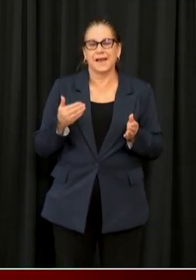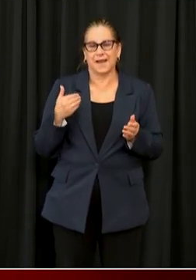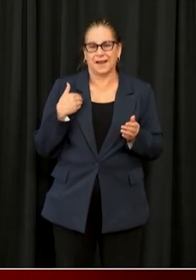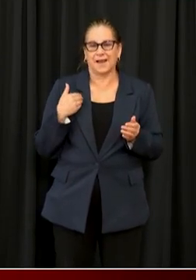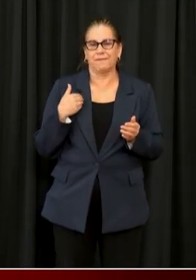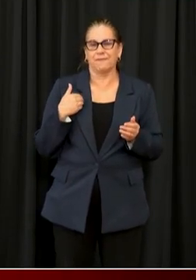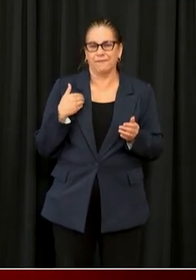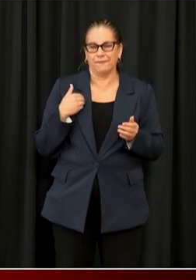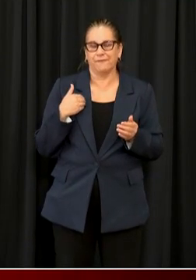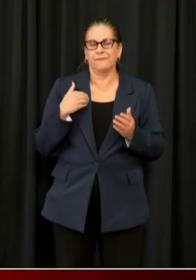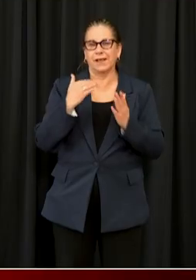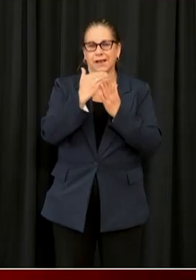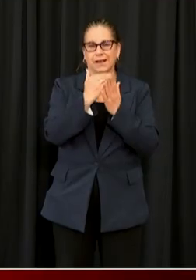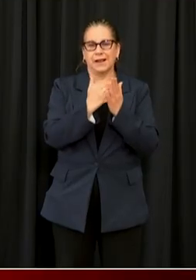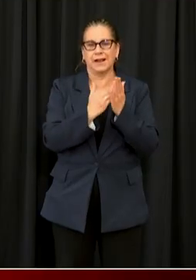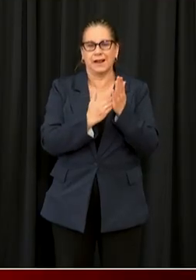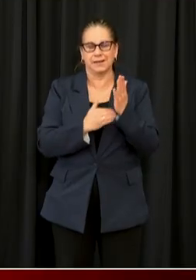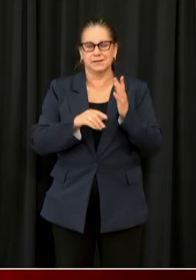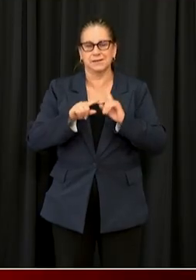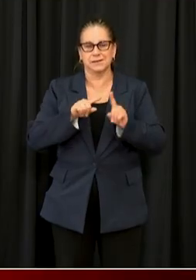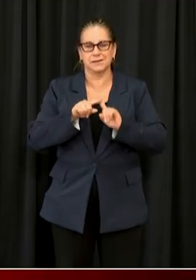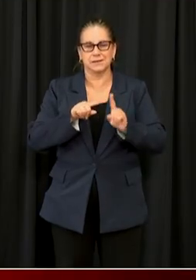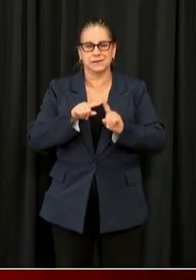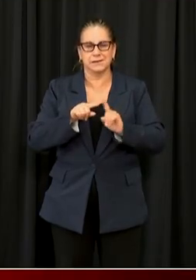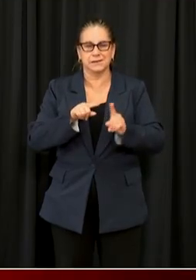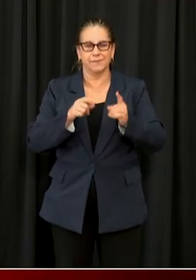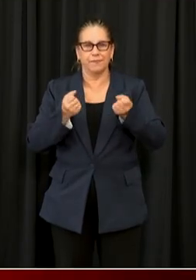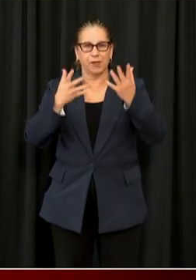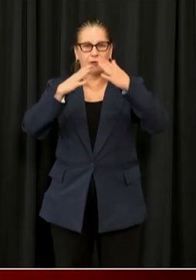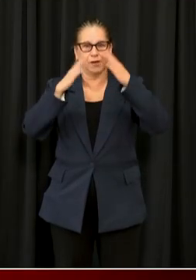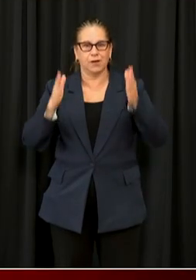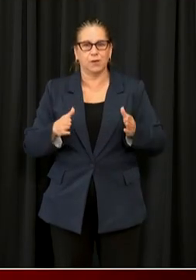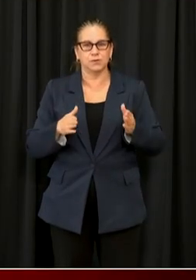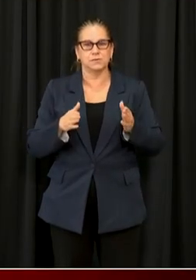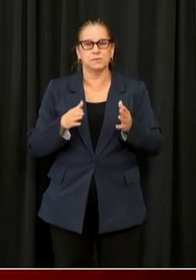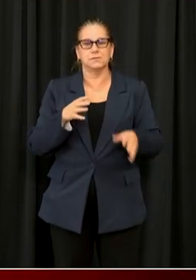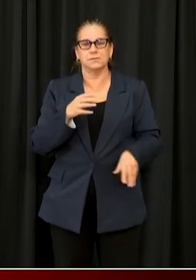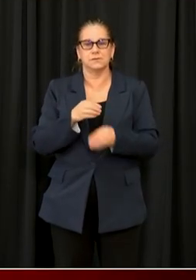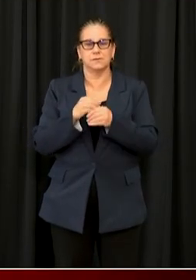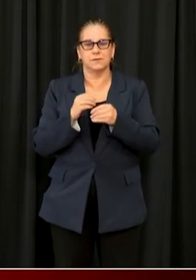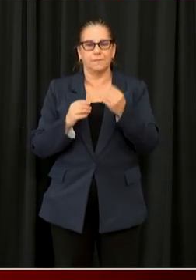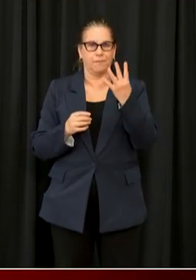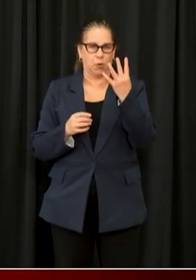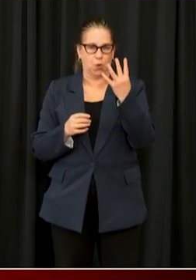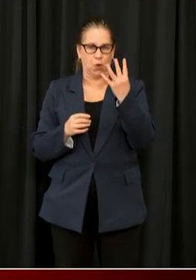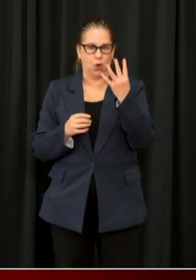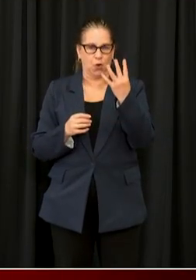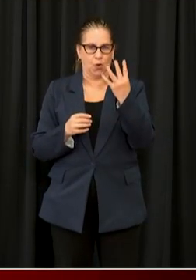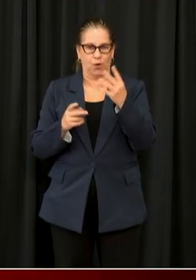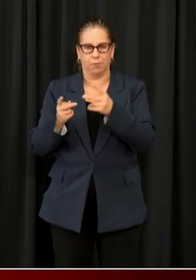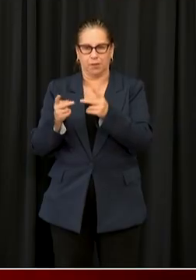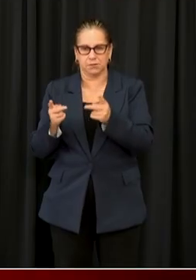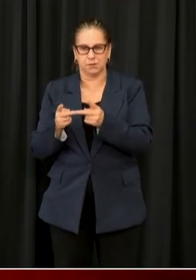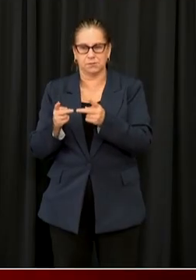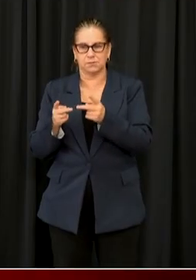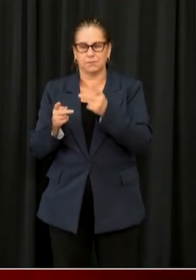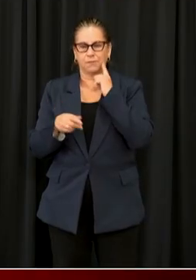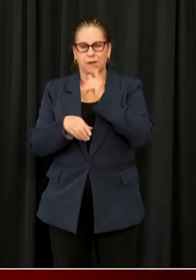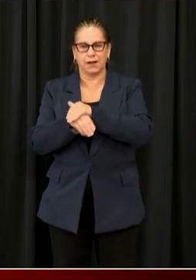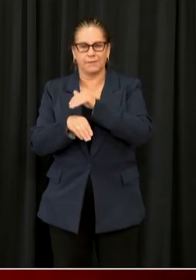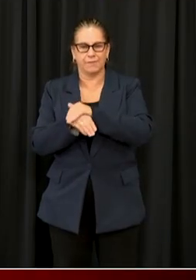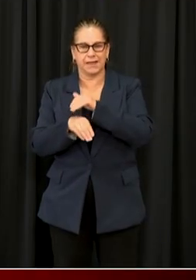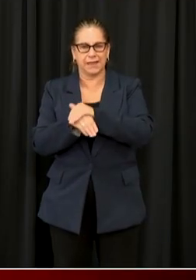be going into next week actually doing 4 sites per evening. So we'll have 4 sites generally in